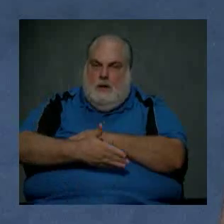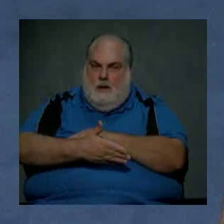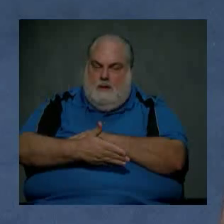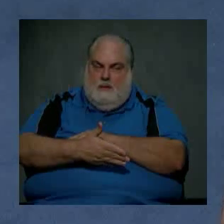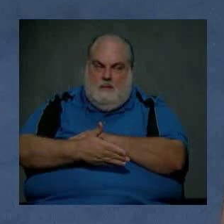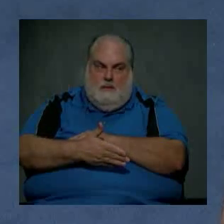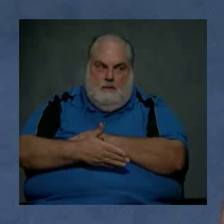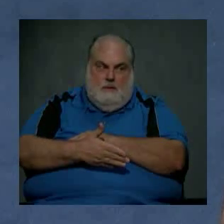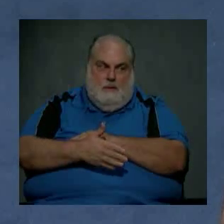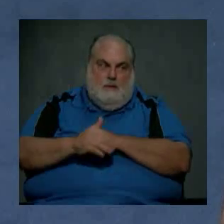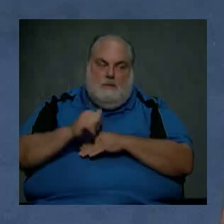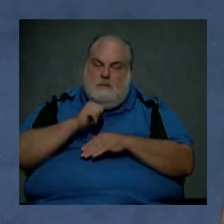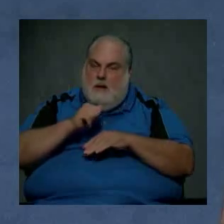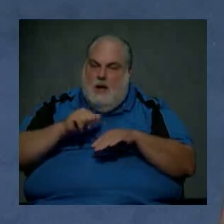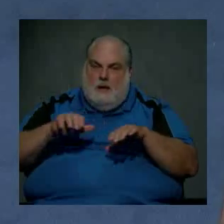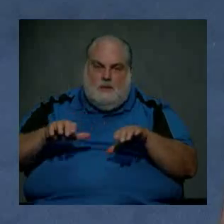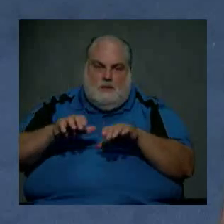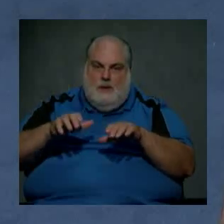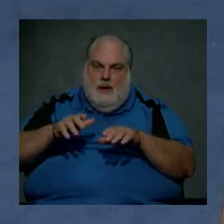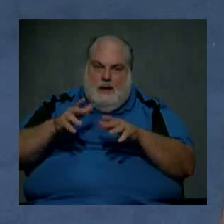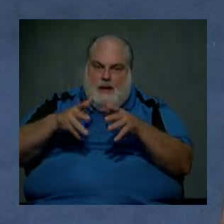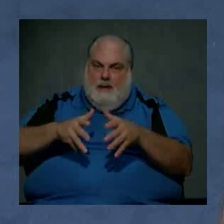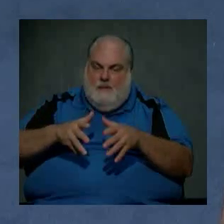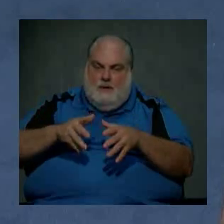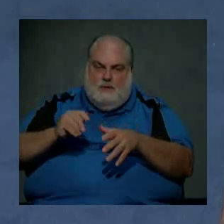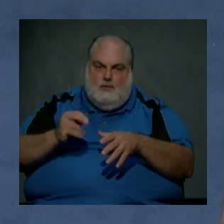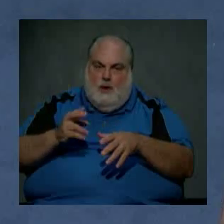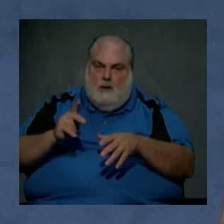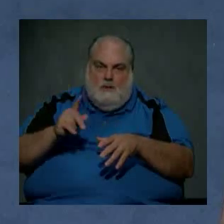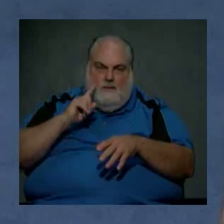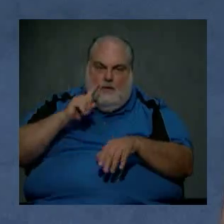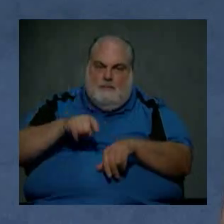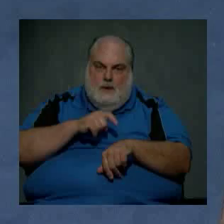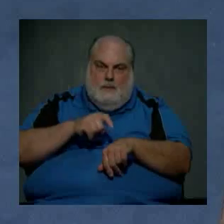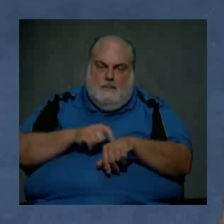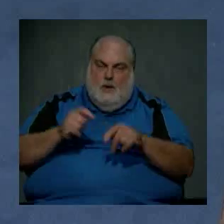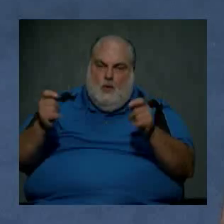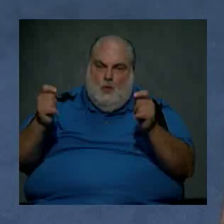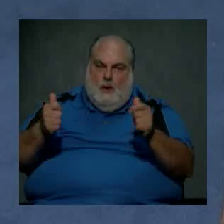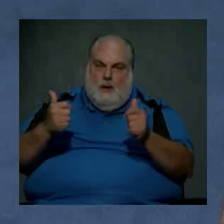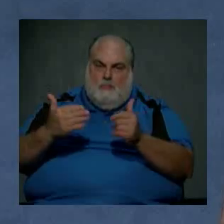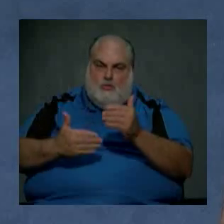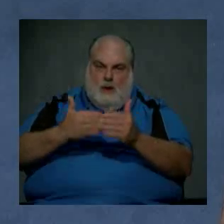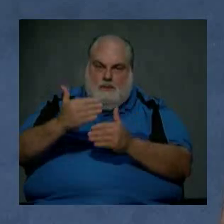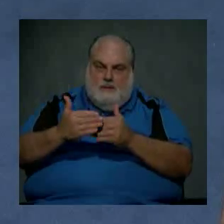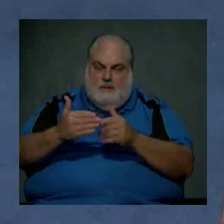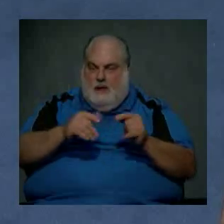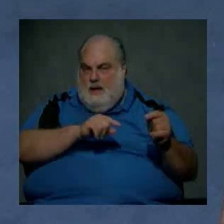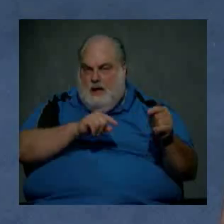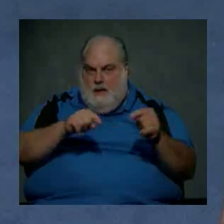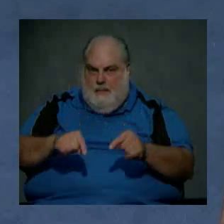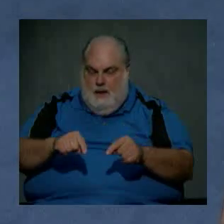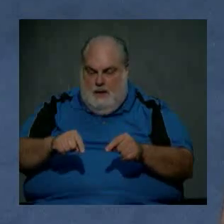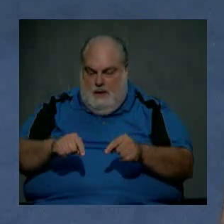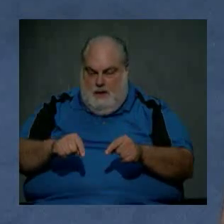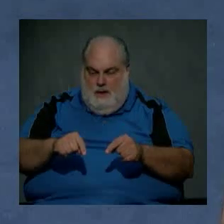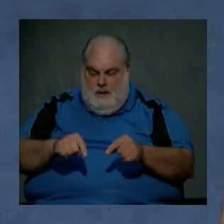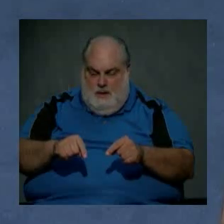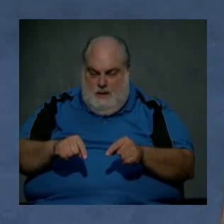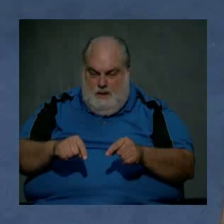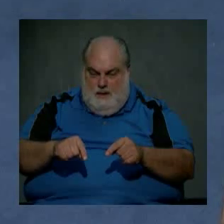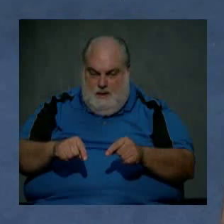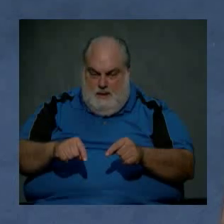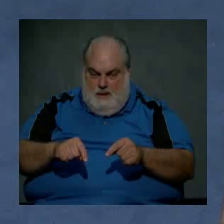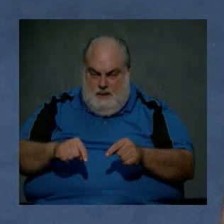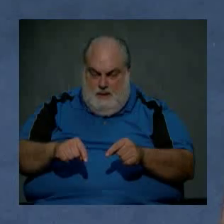We wouldn't be cutting and leaving trunks for an extended period of time. It would be a quick process, coming in and replacing or cutting the